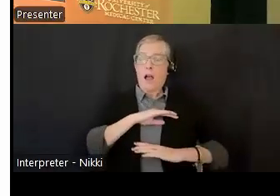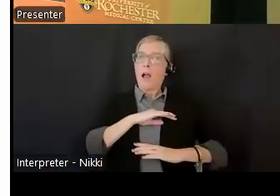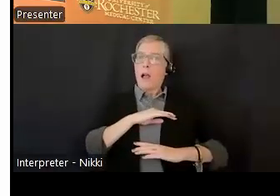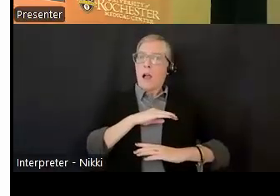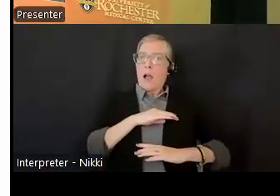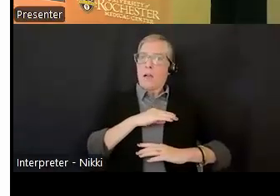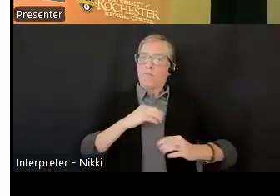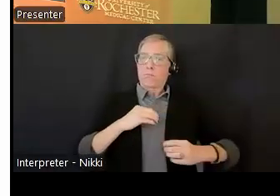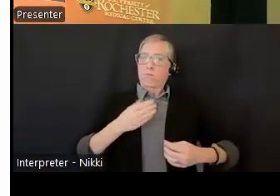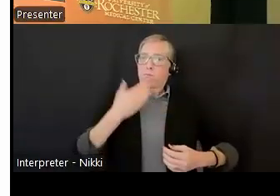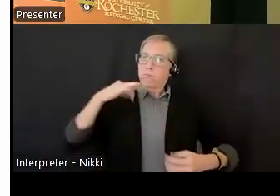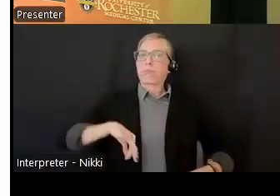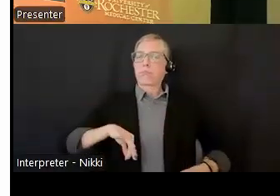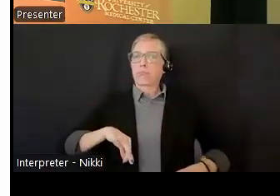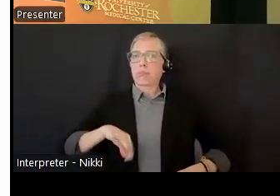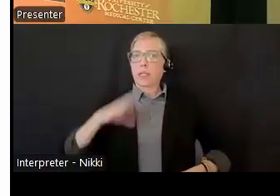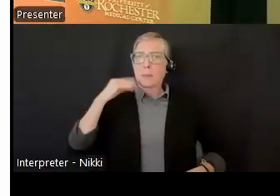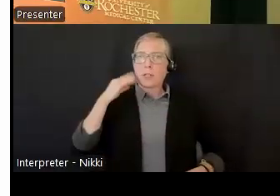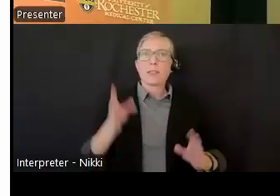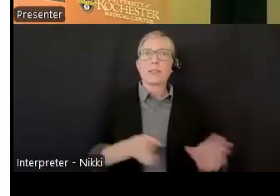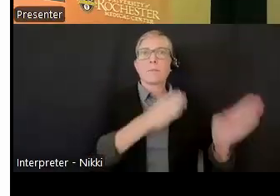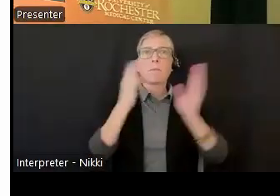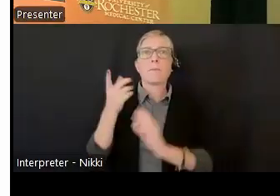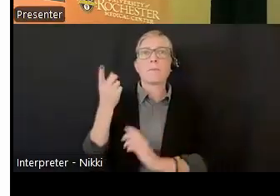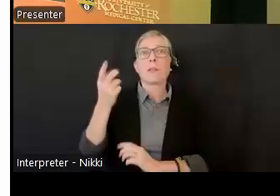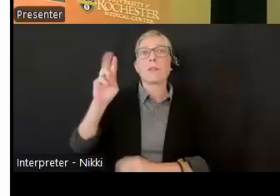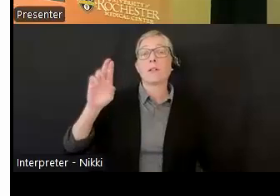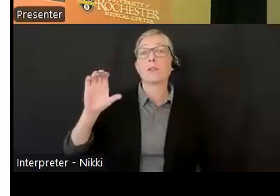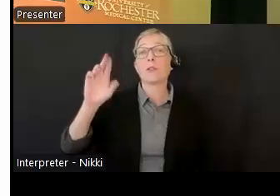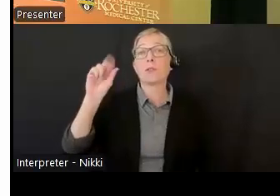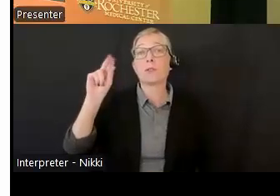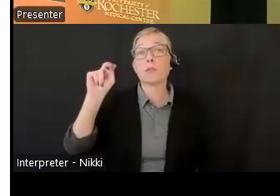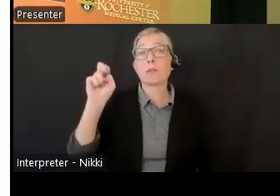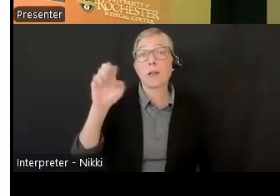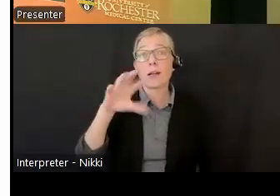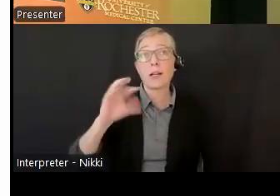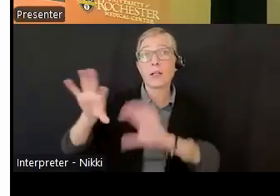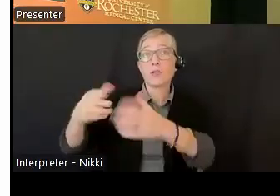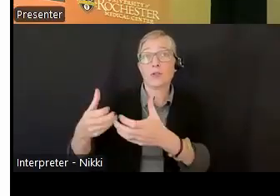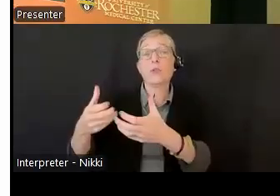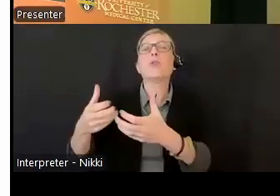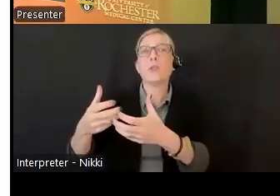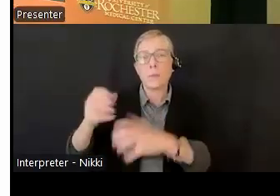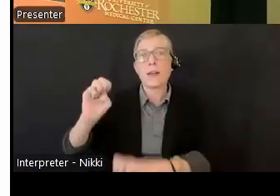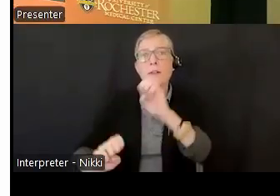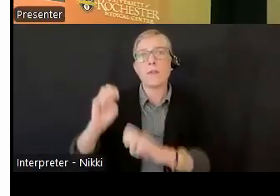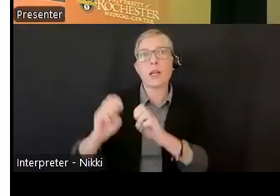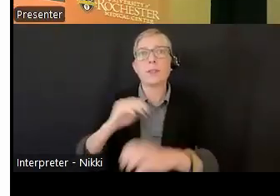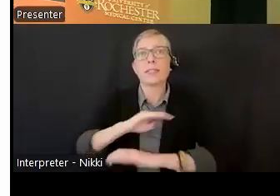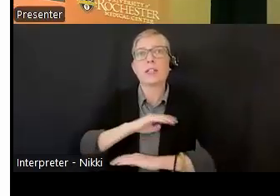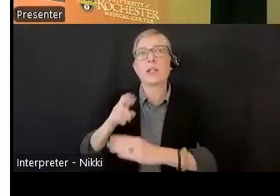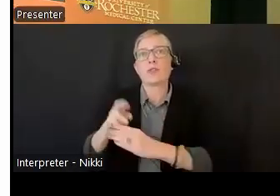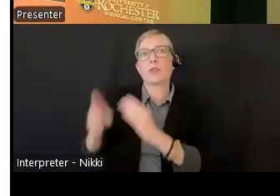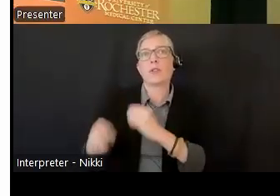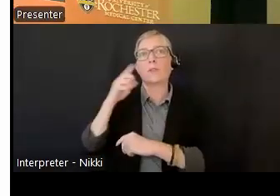Dr. Crane et al. Examined veteran population preferences. And what was found were females significantly preferred